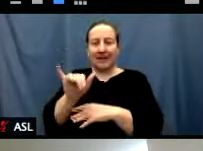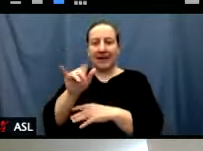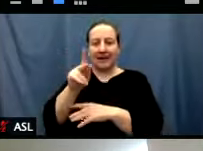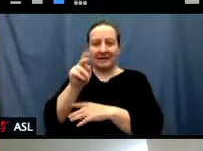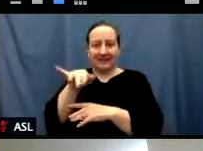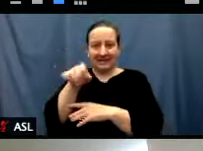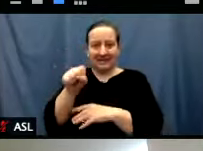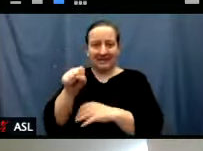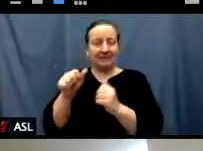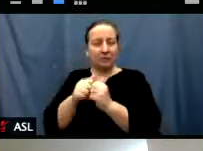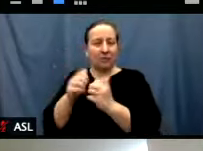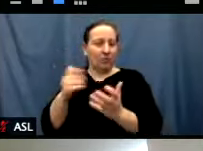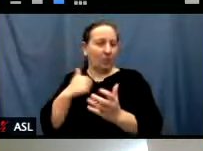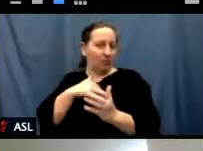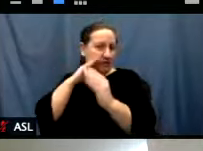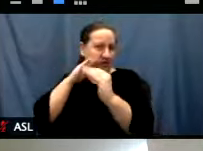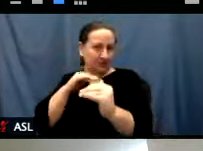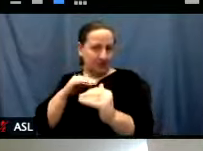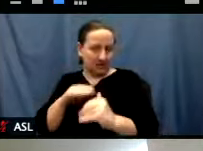we expected.